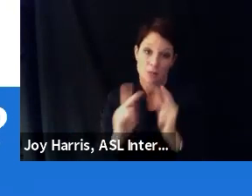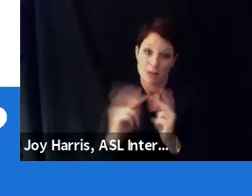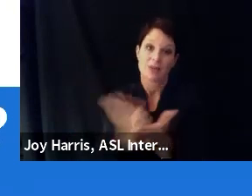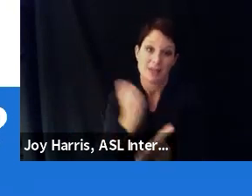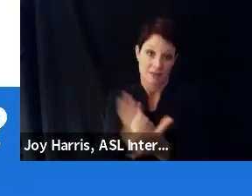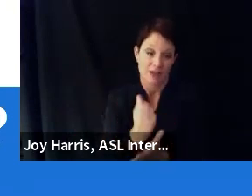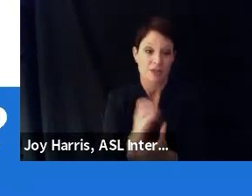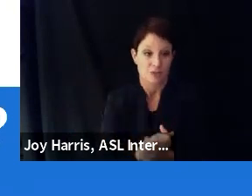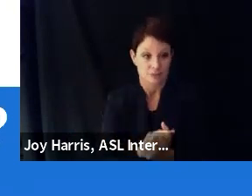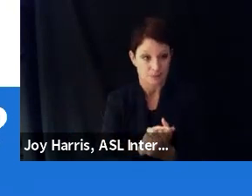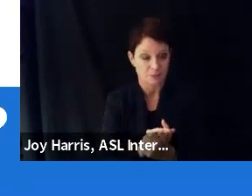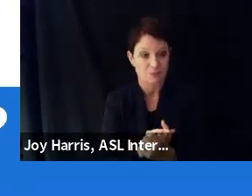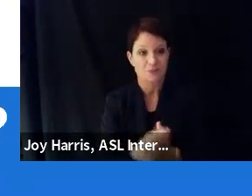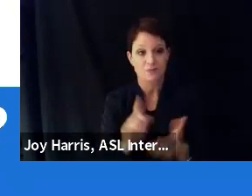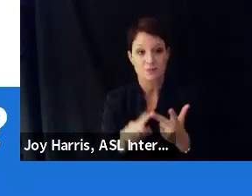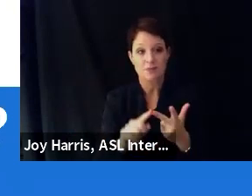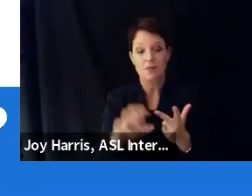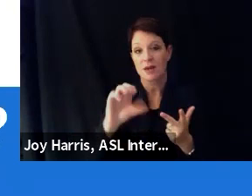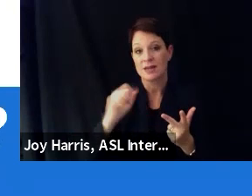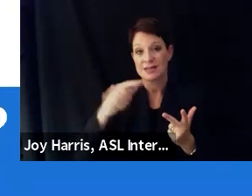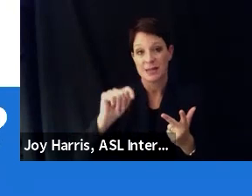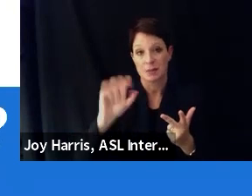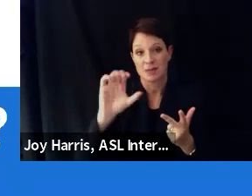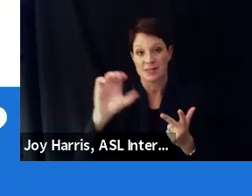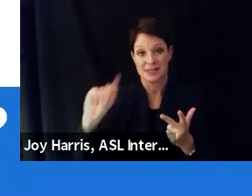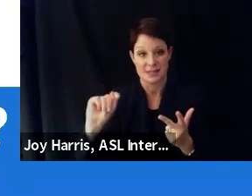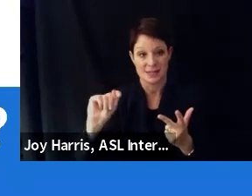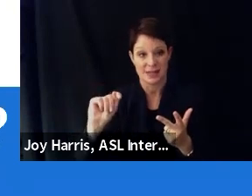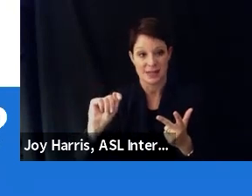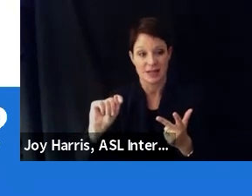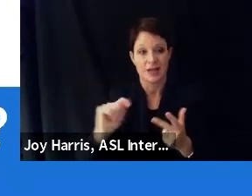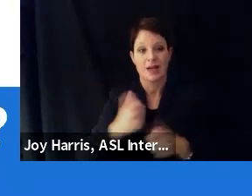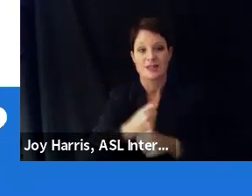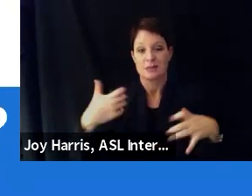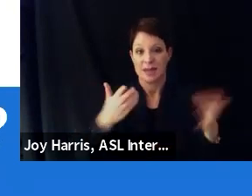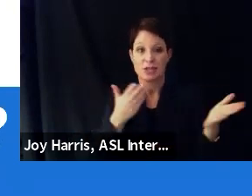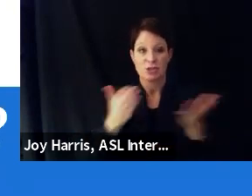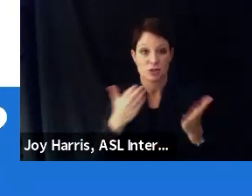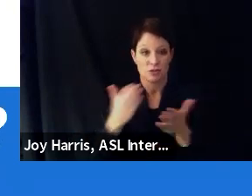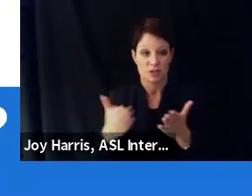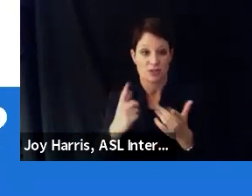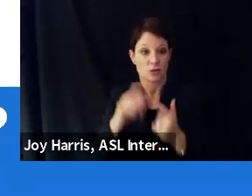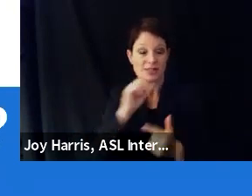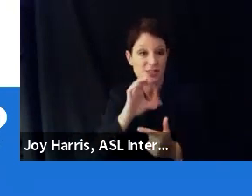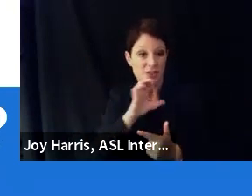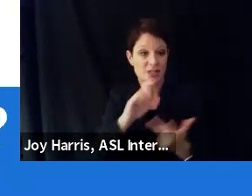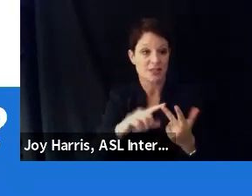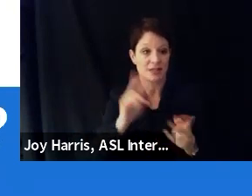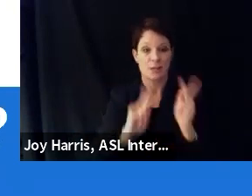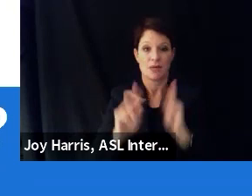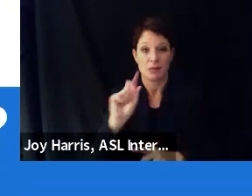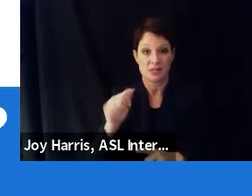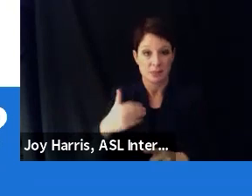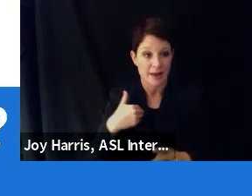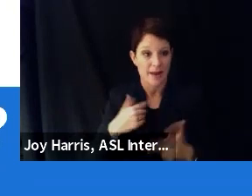it. There's also SEPTA CCT. SEPTA CCT has expanded services for seniors, individuals with